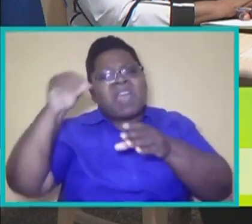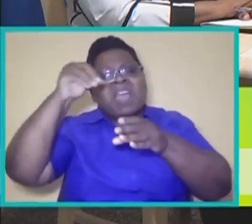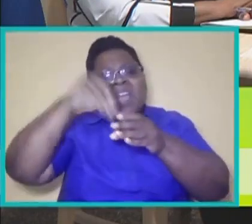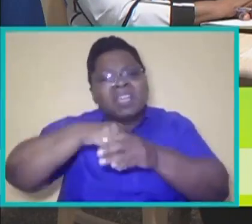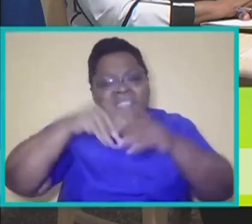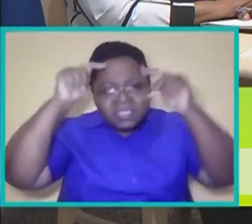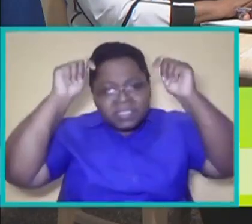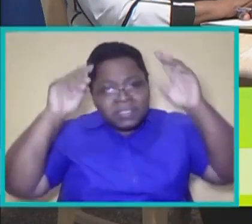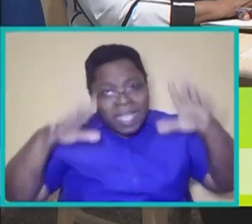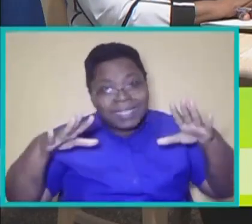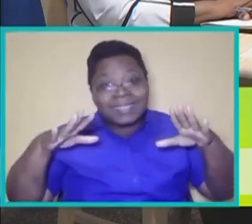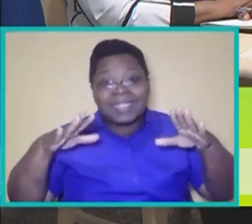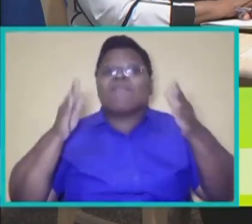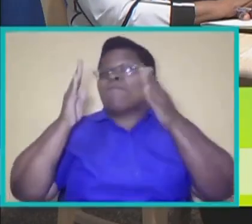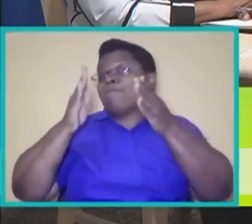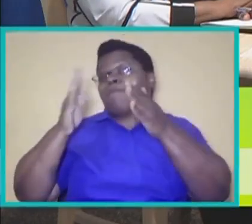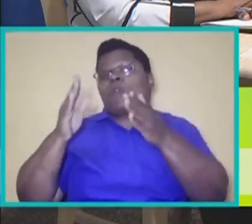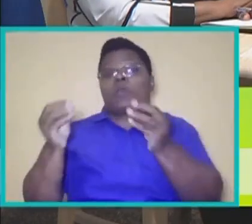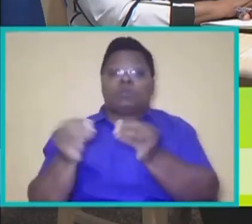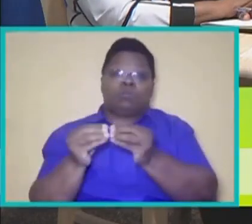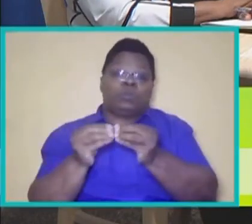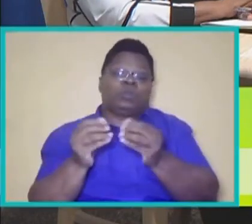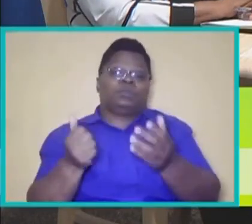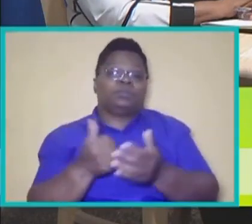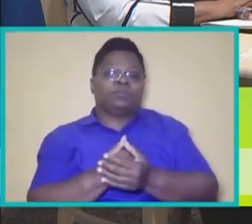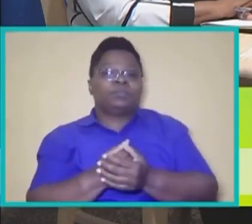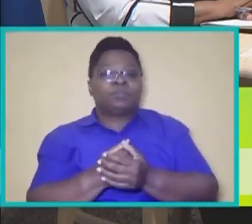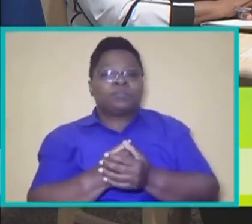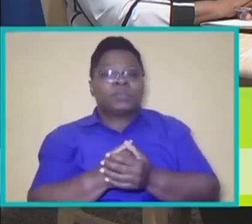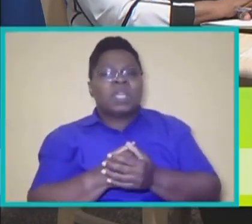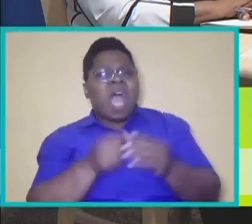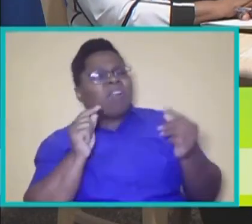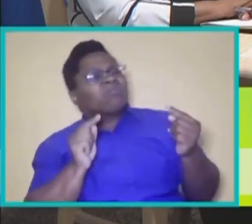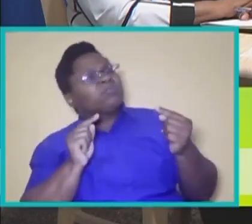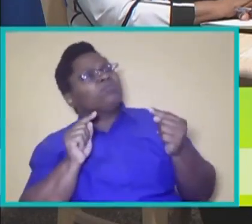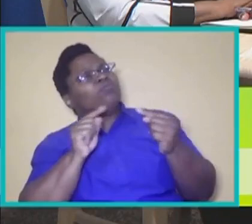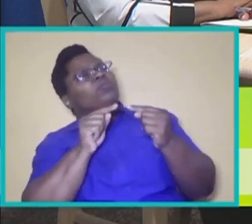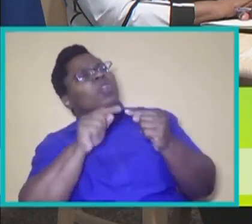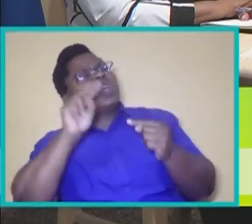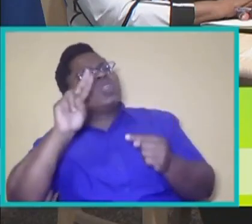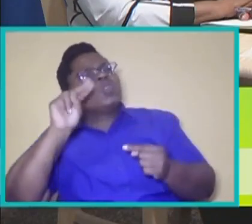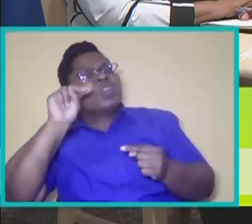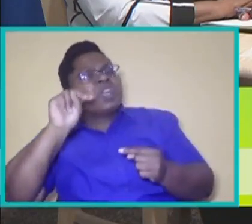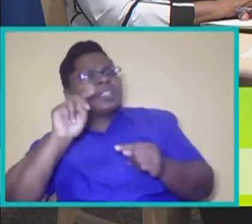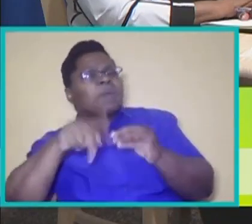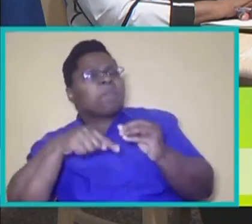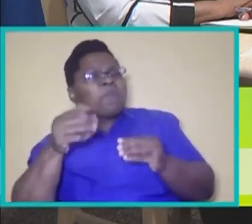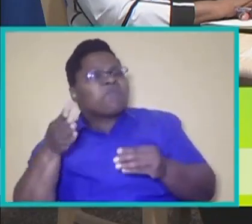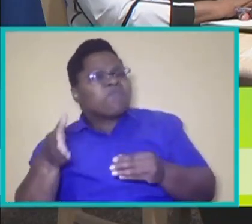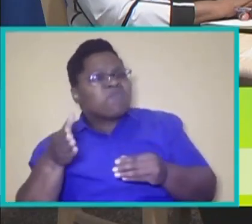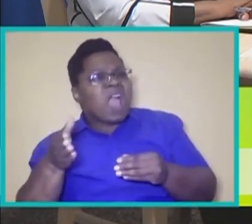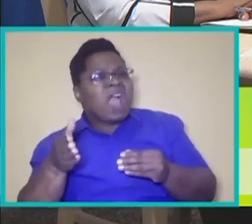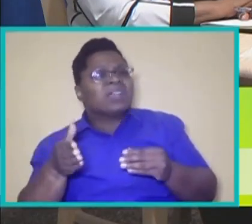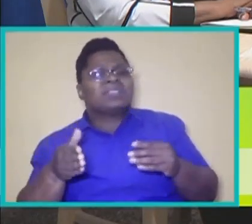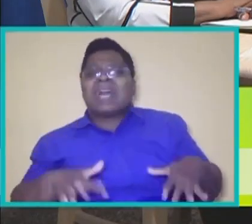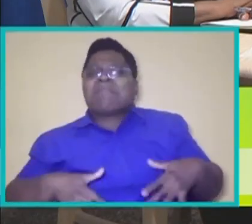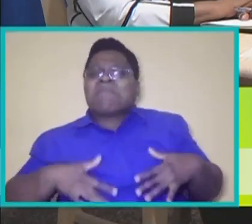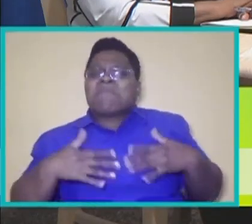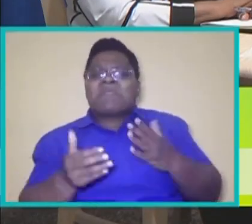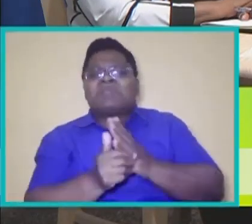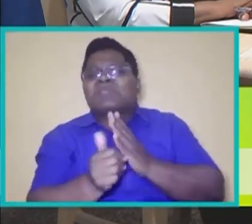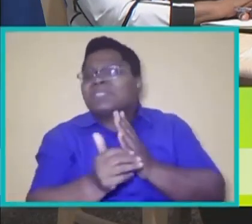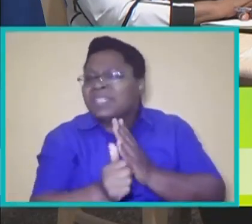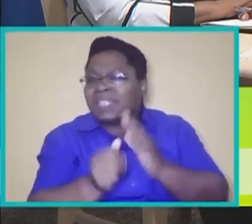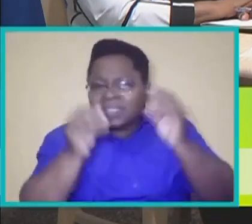for the UN about this. In secondary schools, life skills to be taught is given